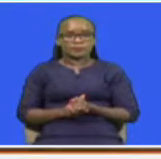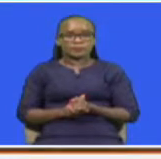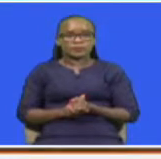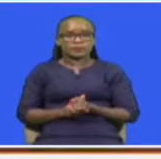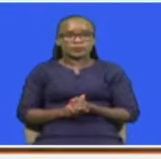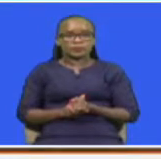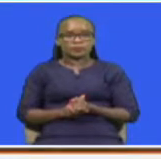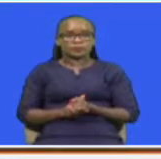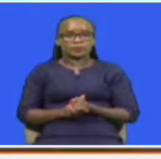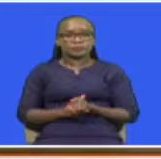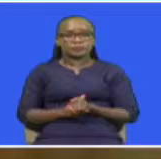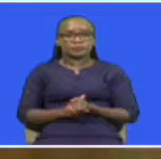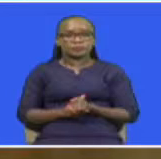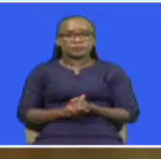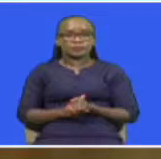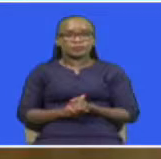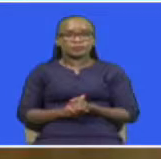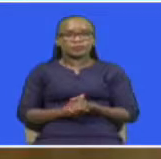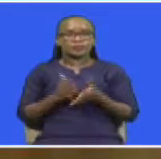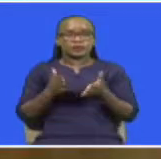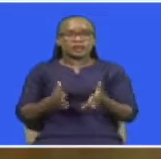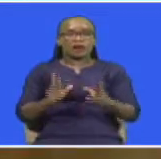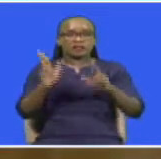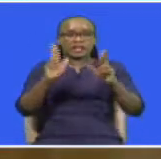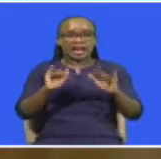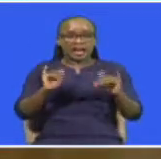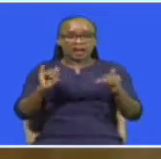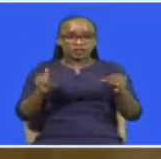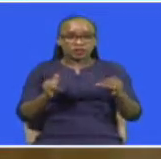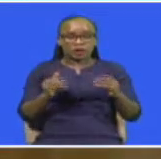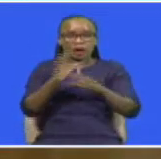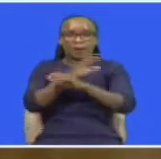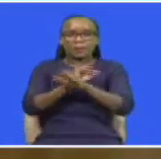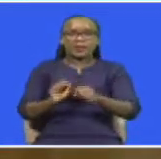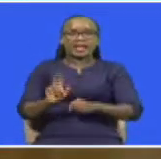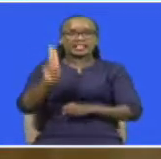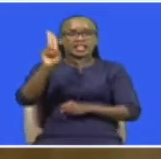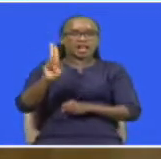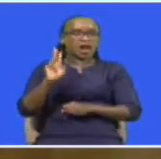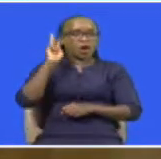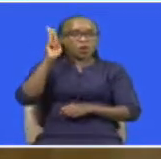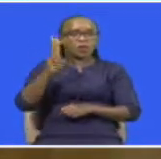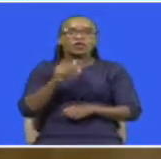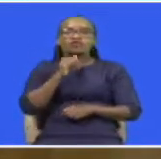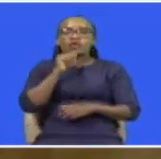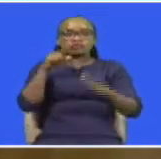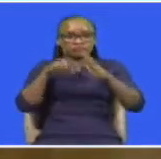All right, now let's get a bit of international news. Former President Uhuru Kenyatta will not be attending the Ethiopia Tigray